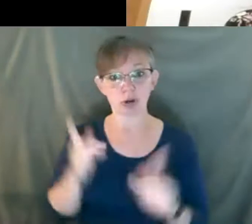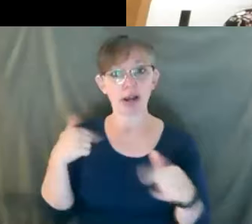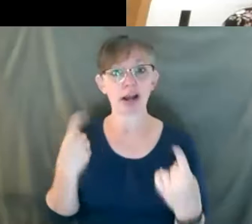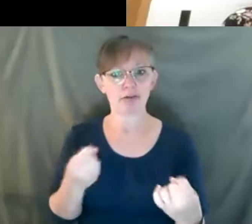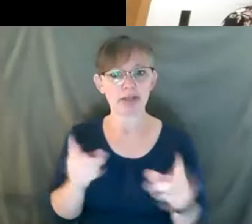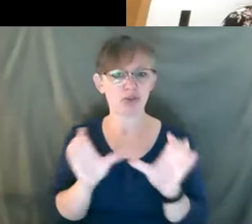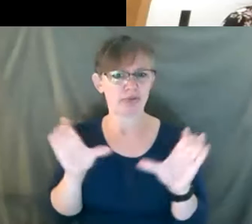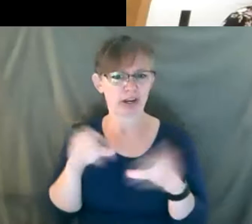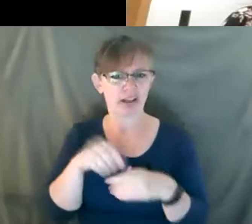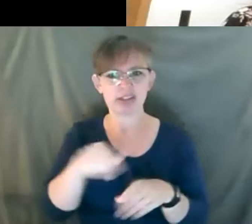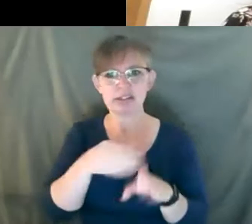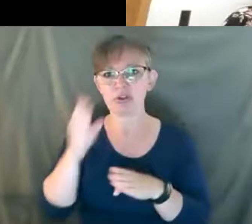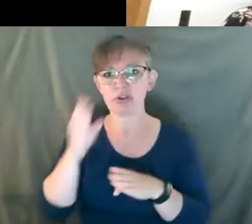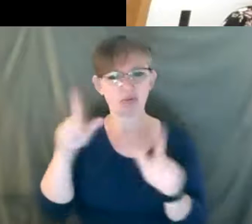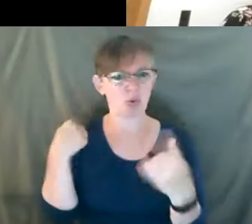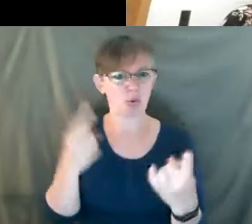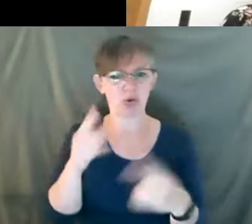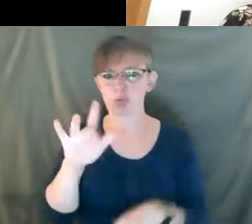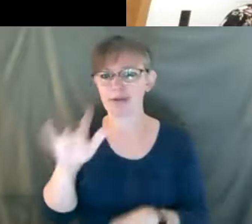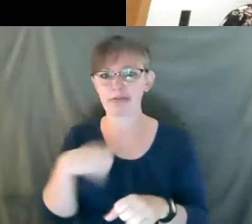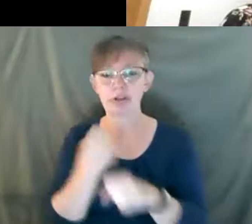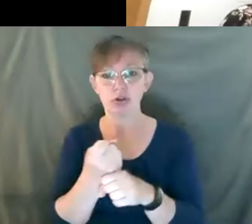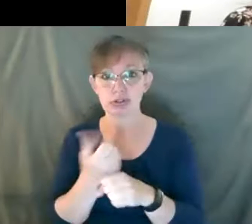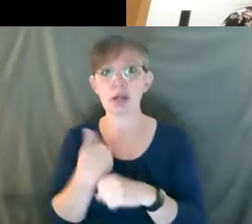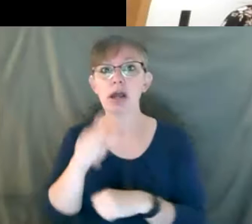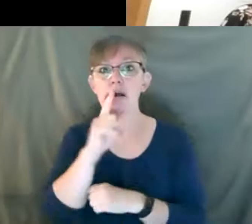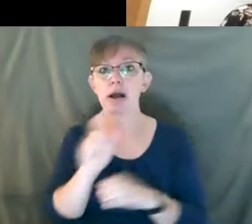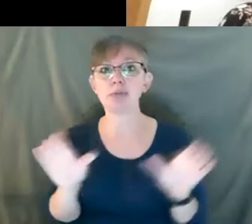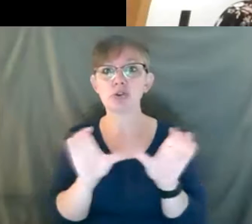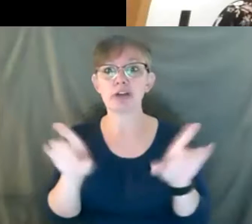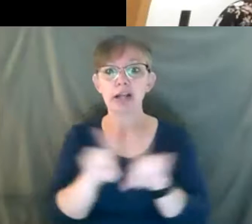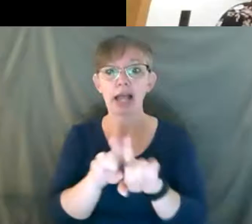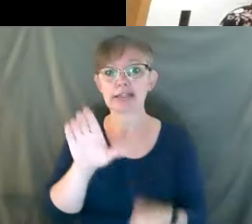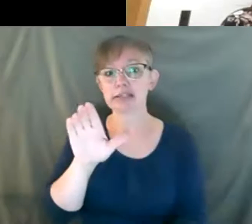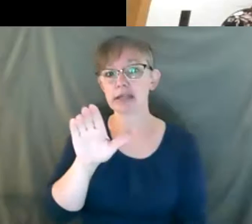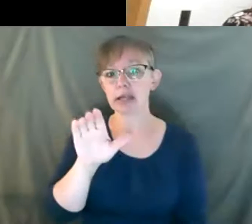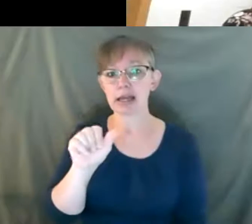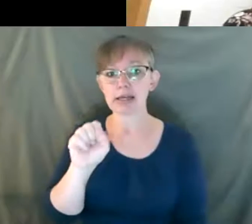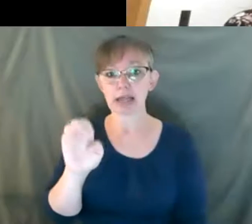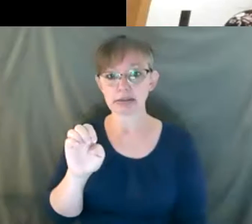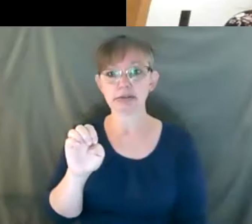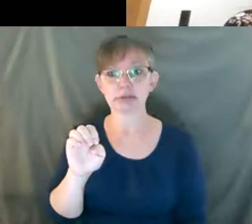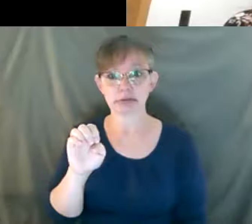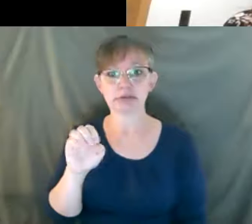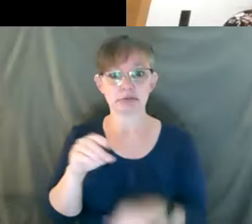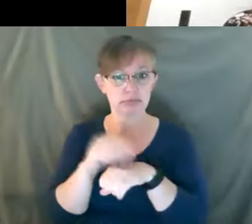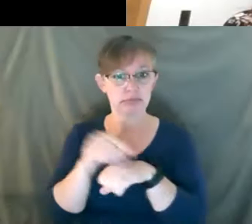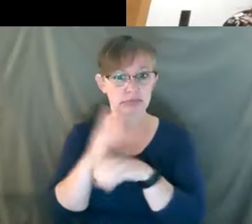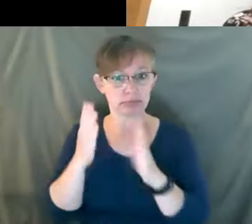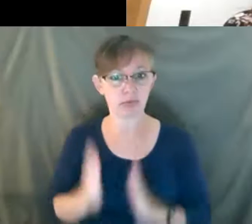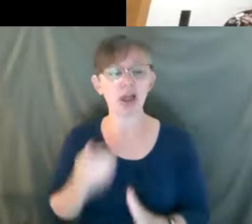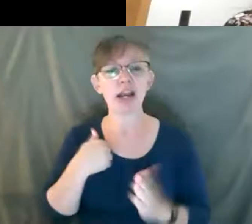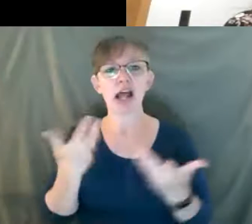years. I am certified as a CASAC and have worked in numerous